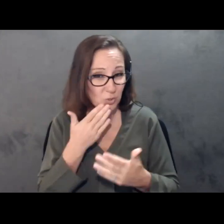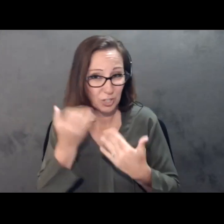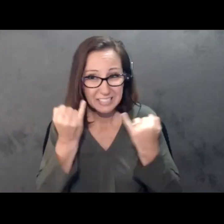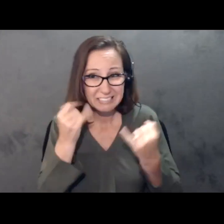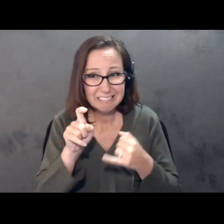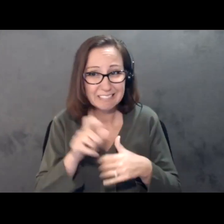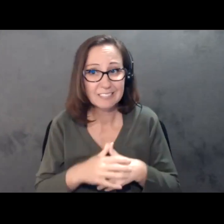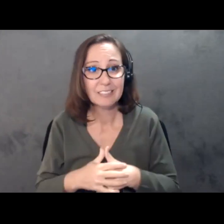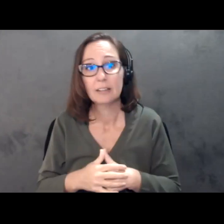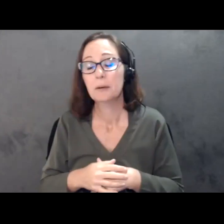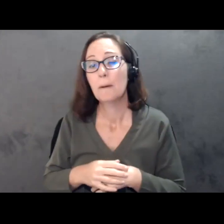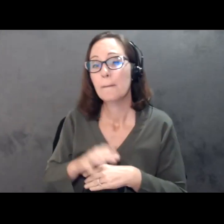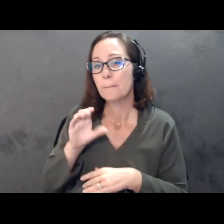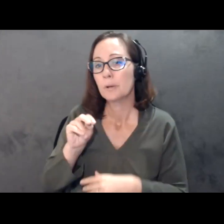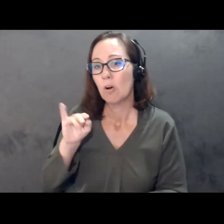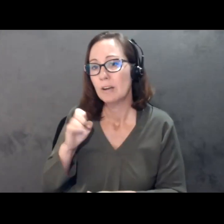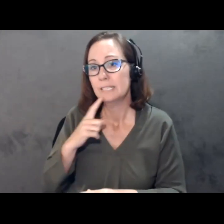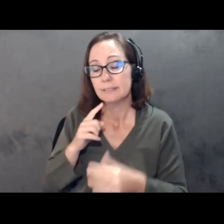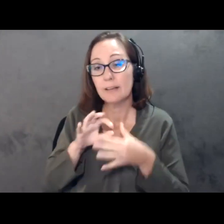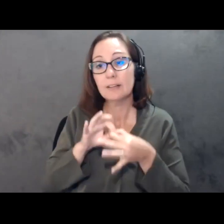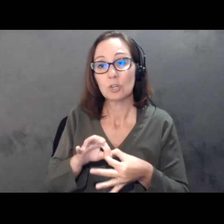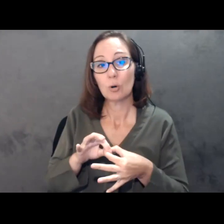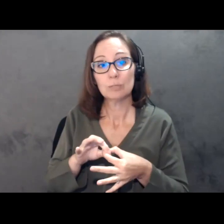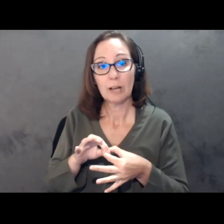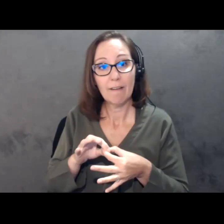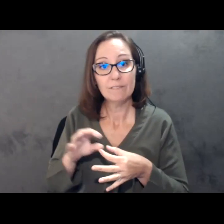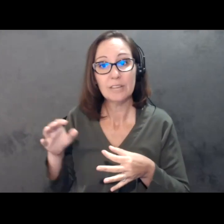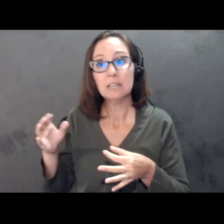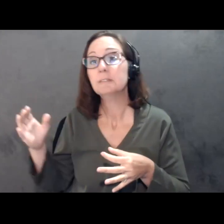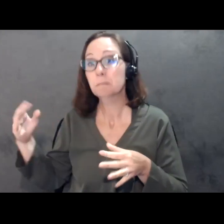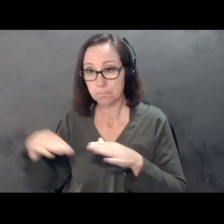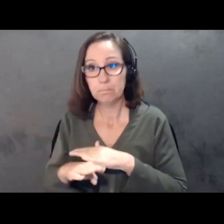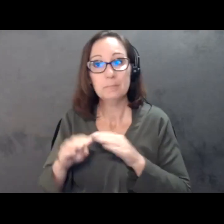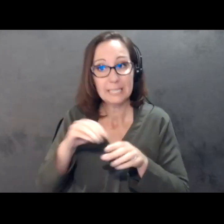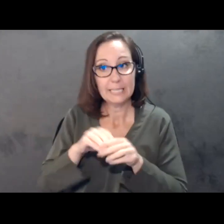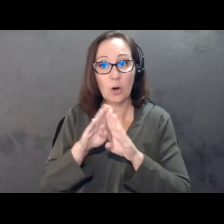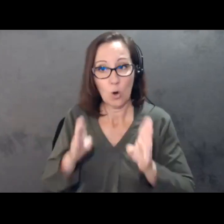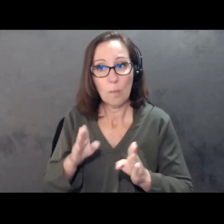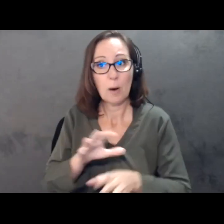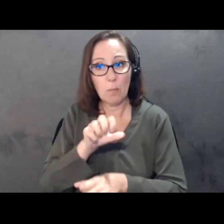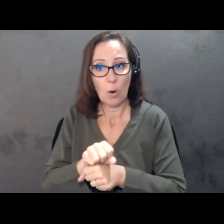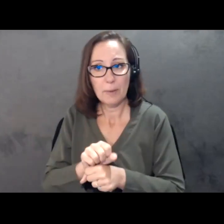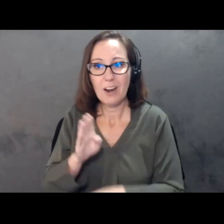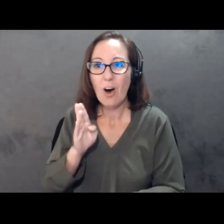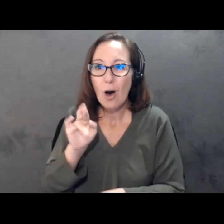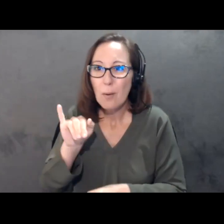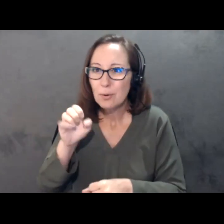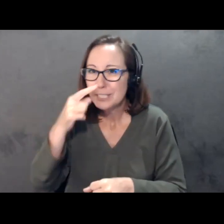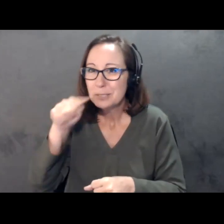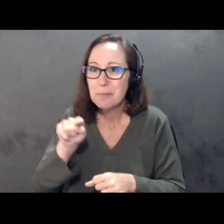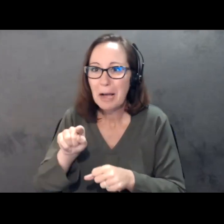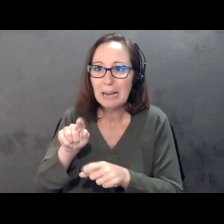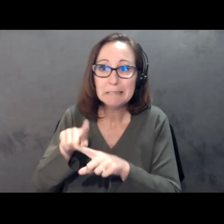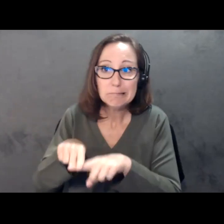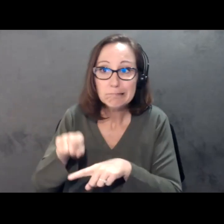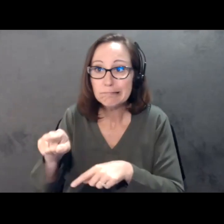Yeah, in terms of being able to get them an in-home appointment, and Aubrey, I'll look to you again, but I believe